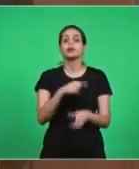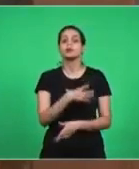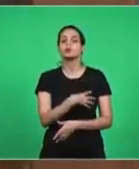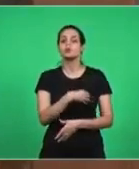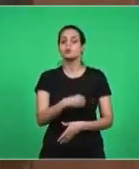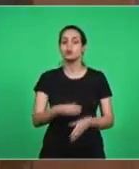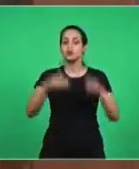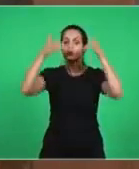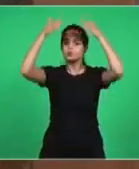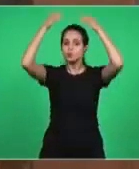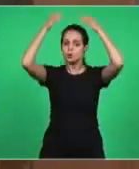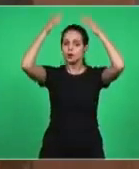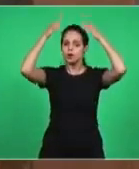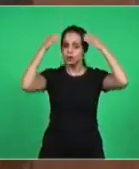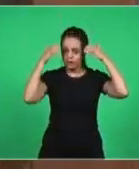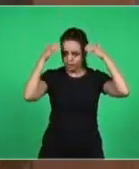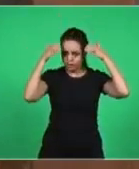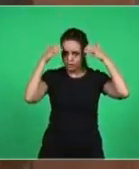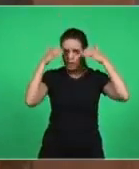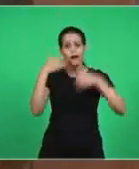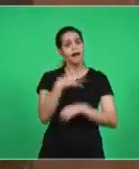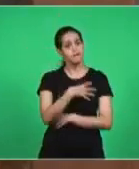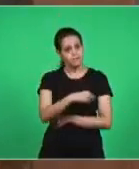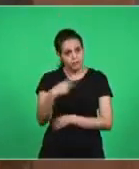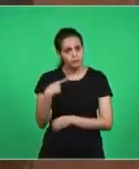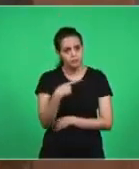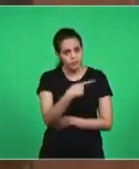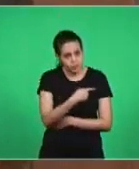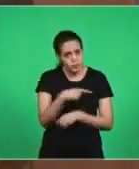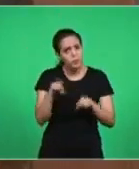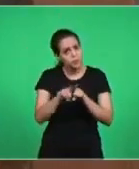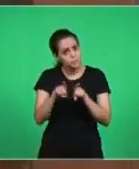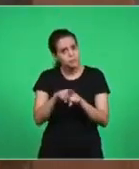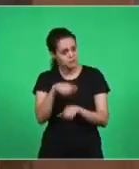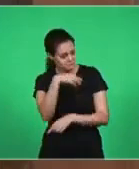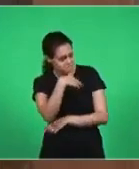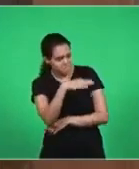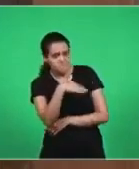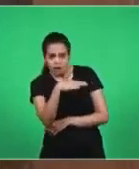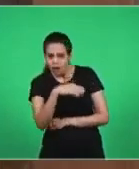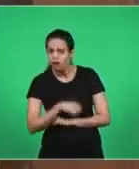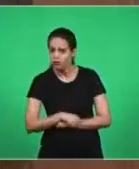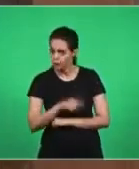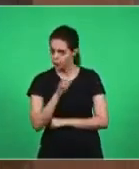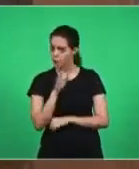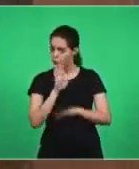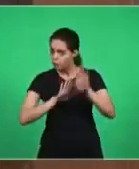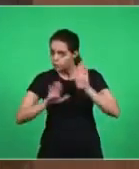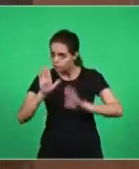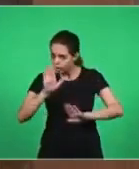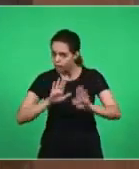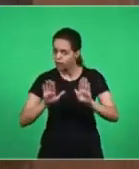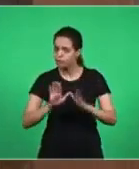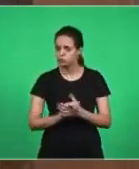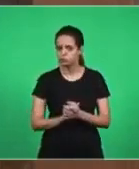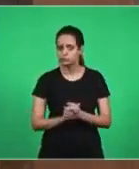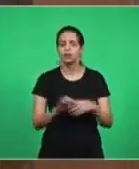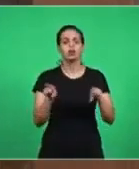And the children of the king. Oh, the children of the pastors are also going to be punished. All of those who